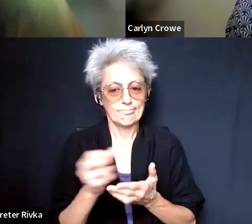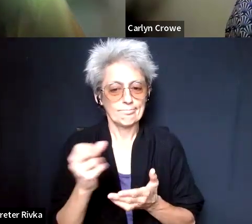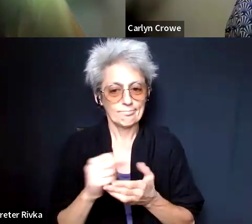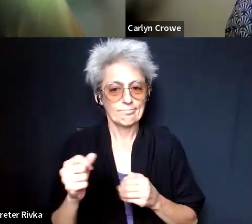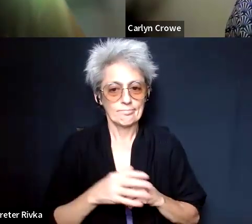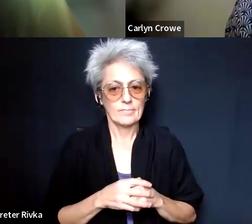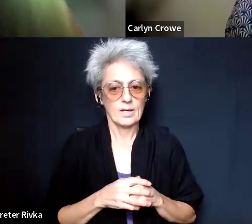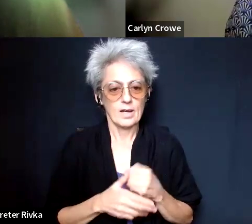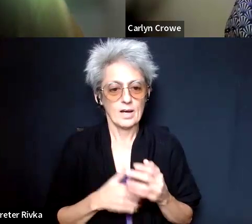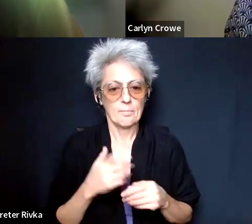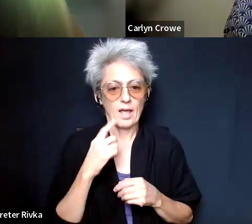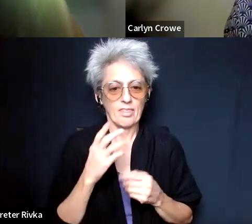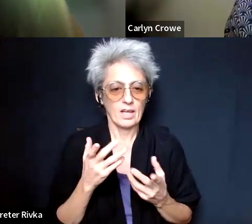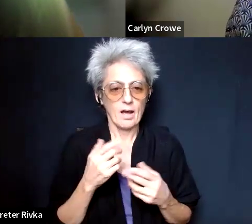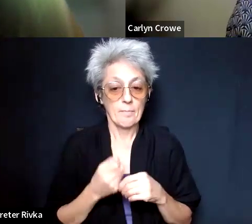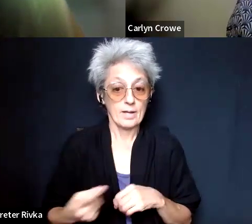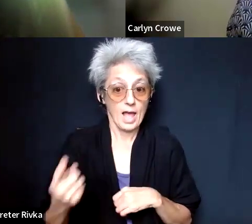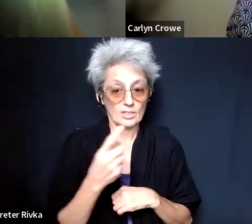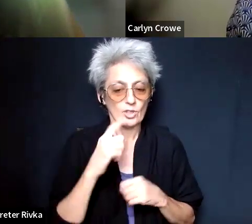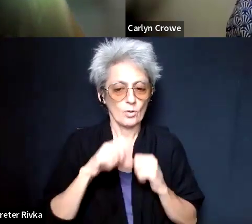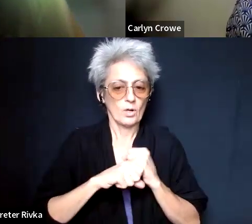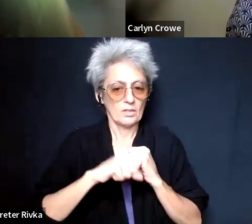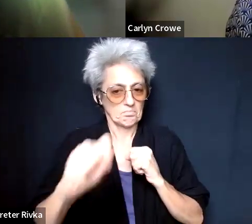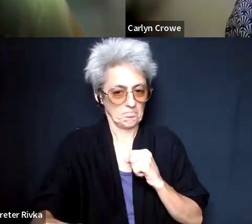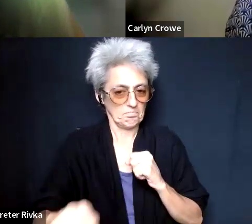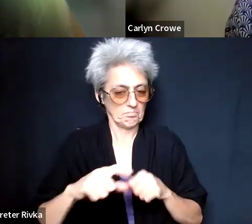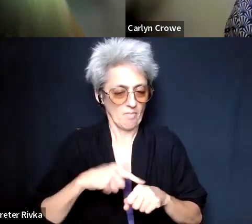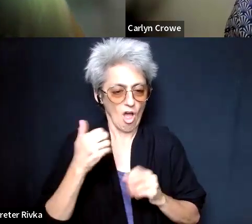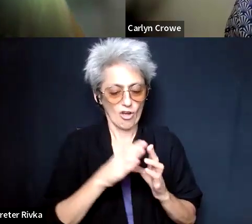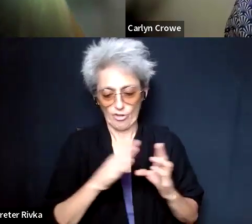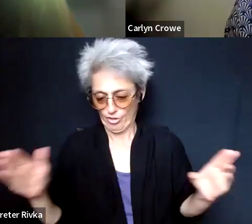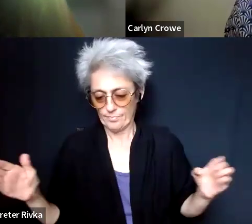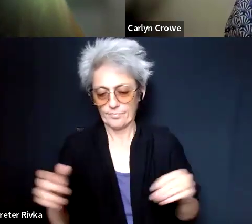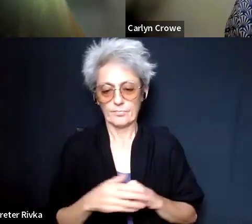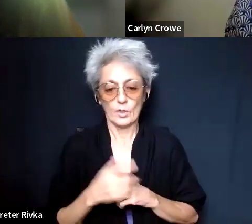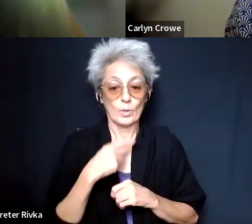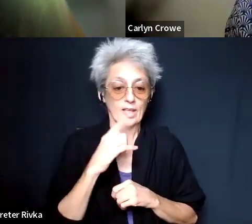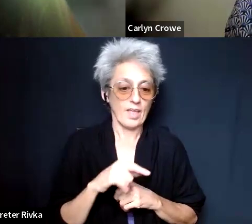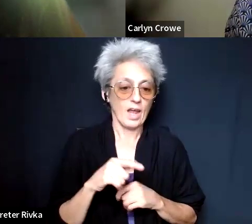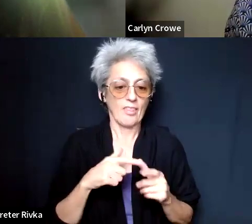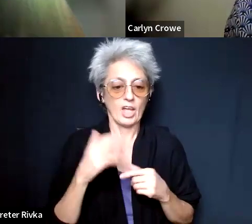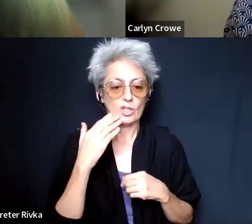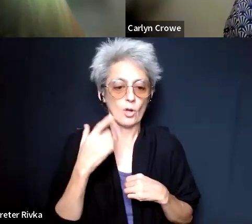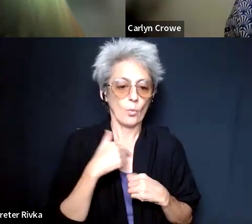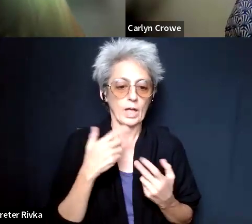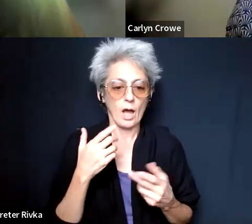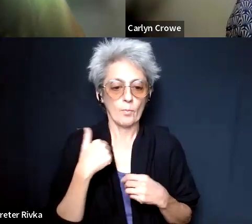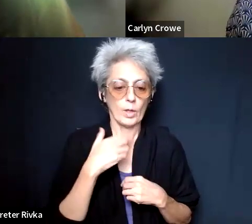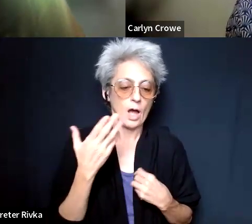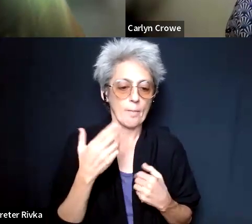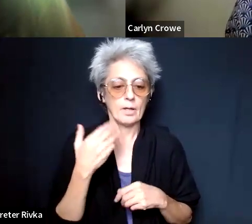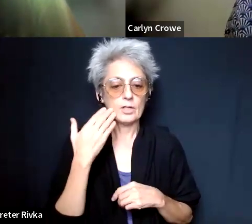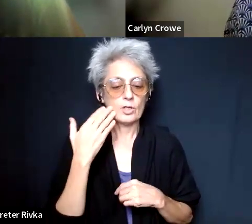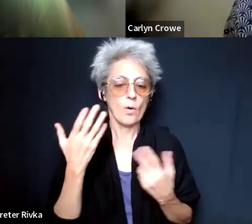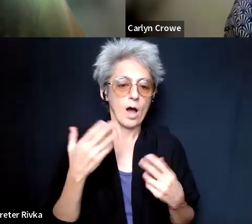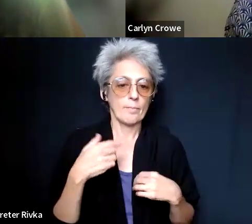we're thinking next year we're going to make it longer. We say that, and then we try to be cognizant of the